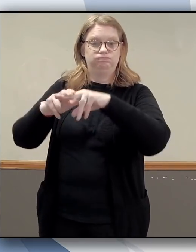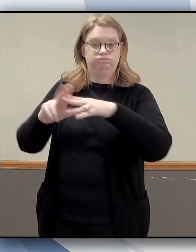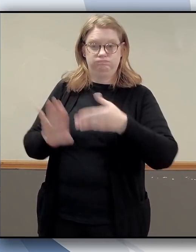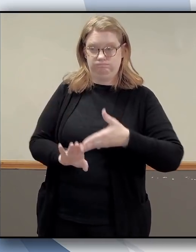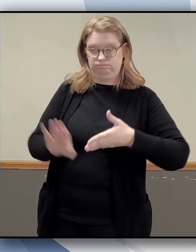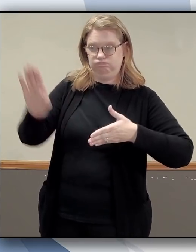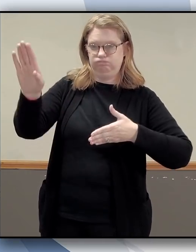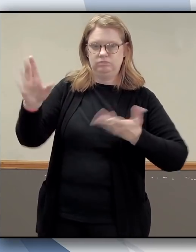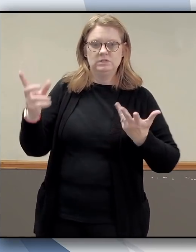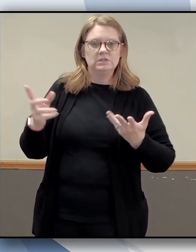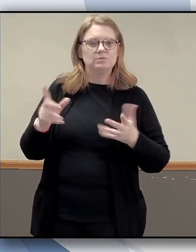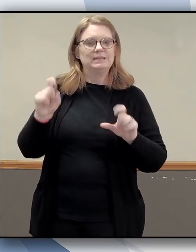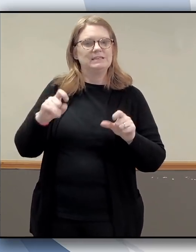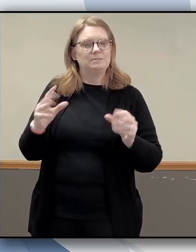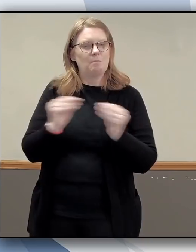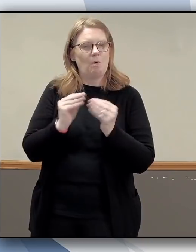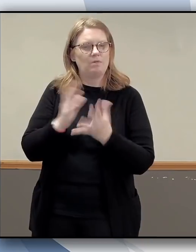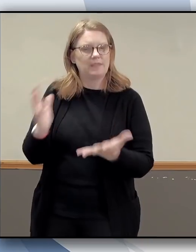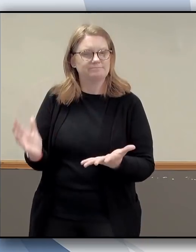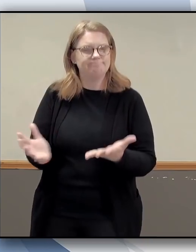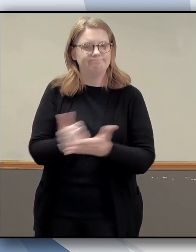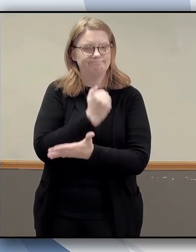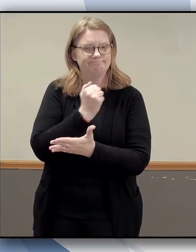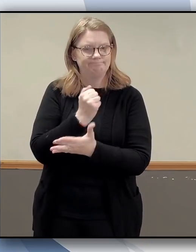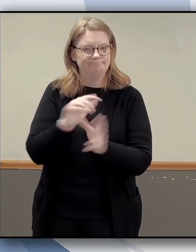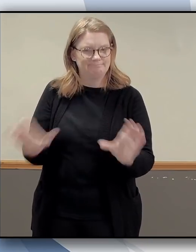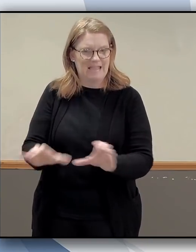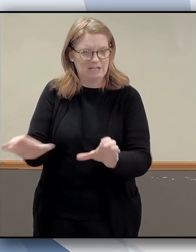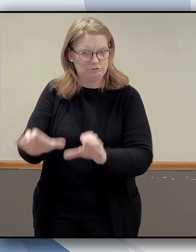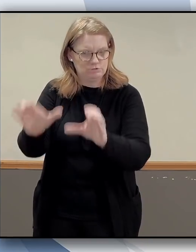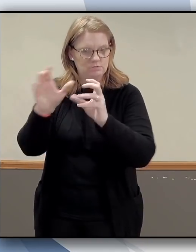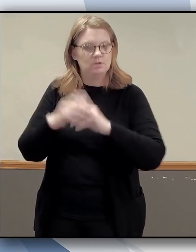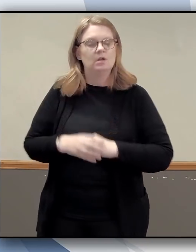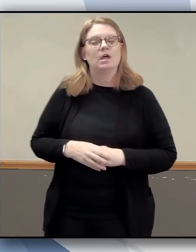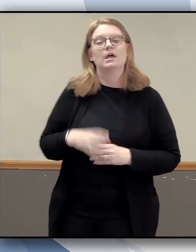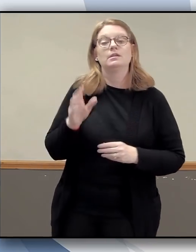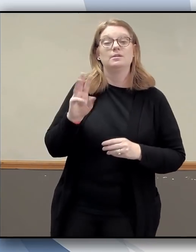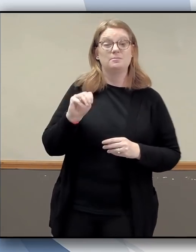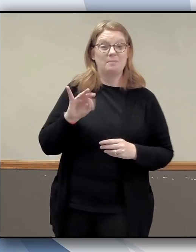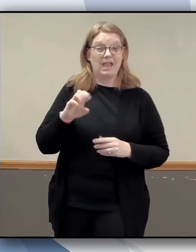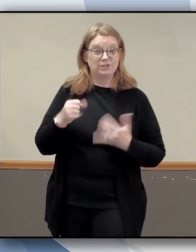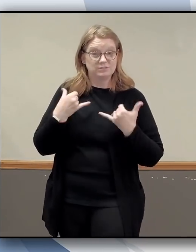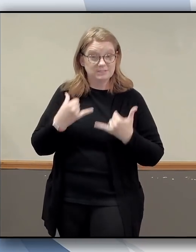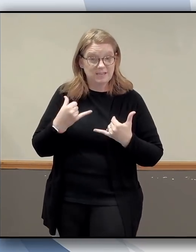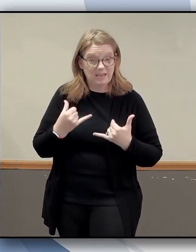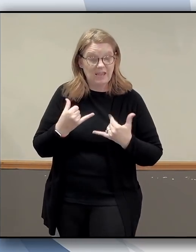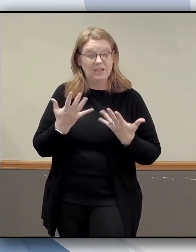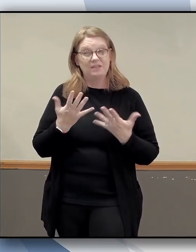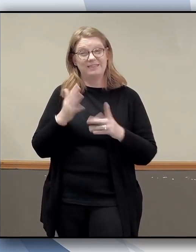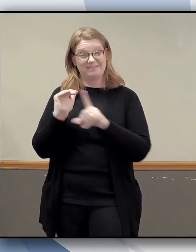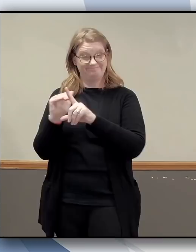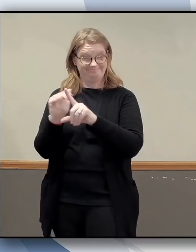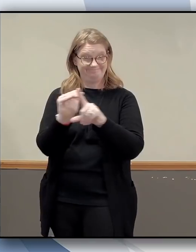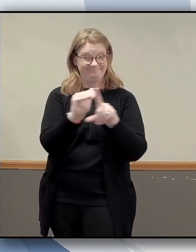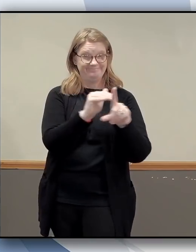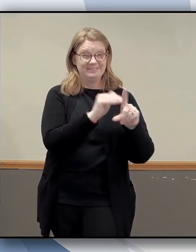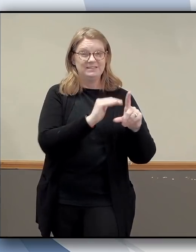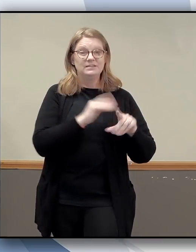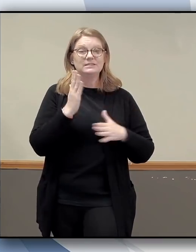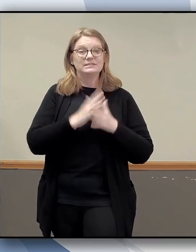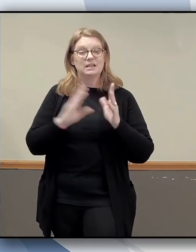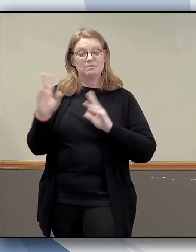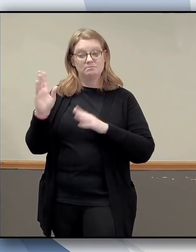that we heard from mayors today that some stories of businesses acting